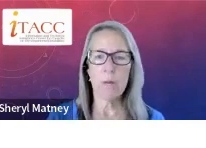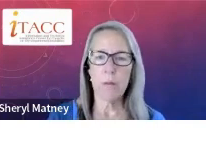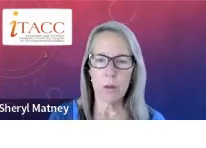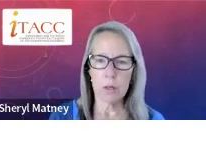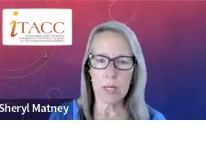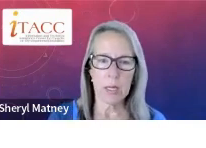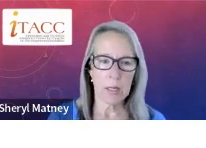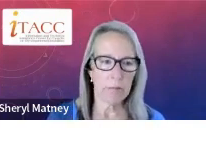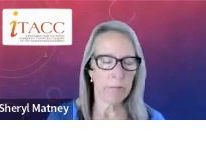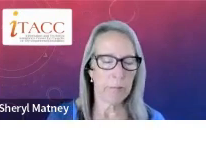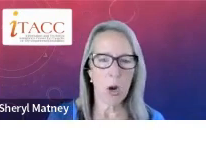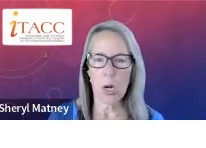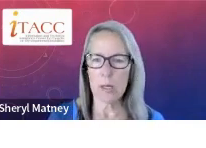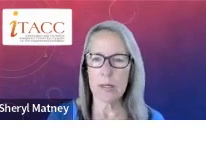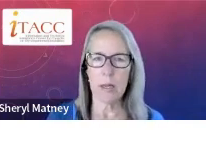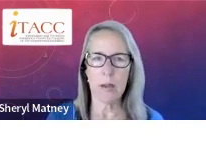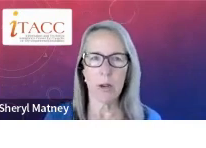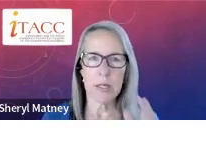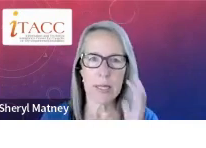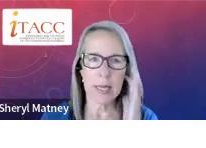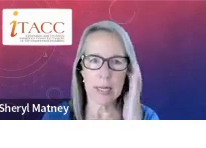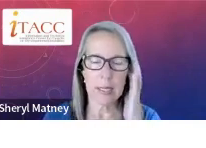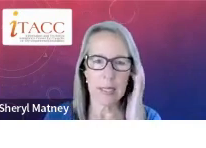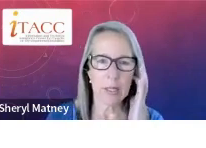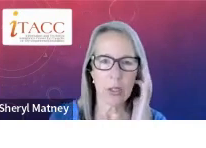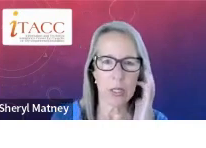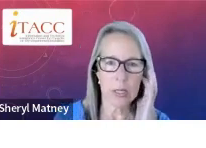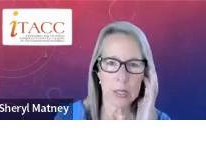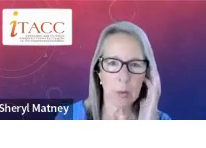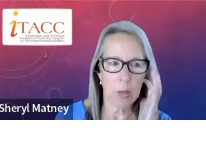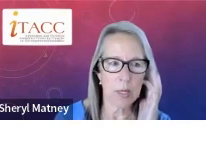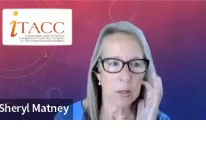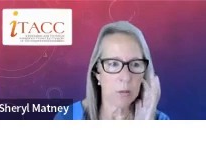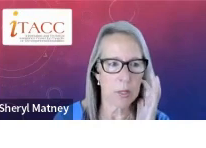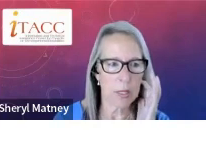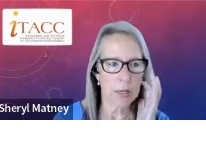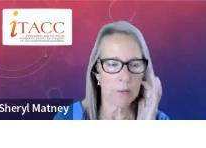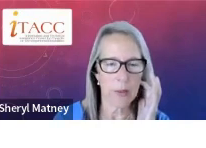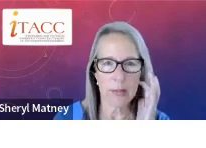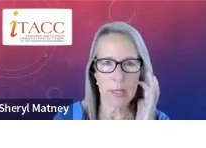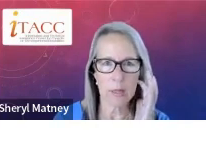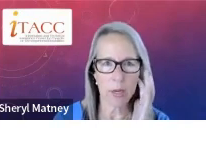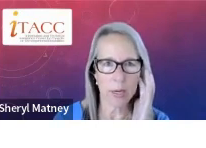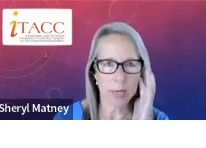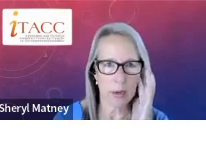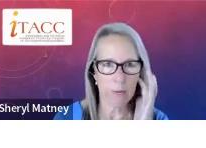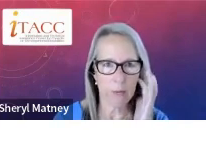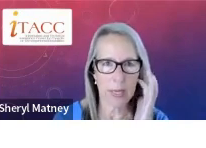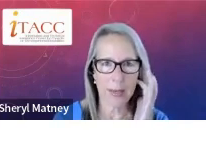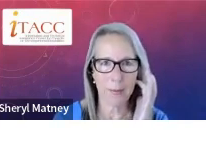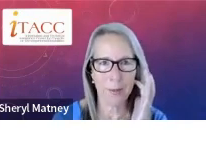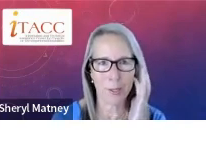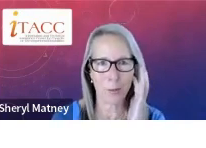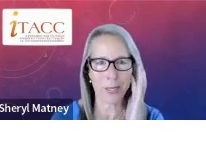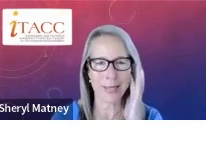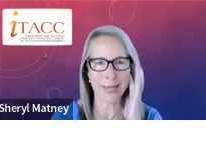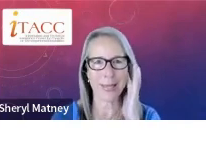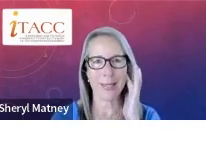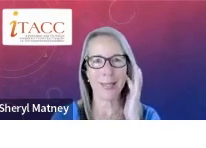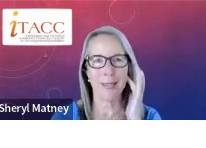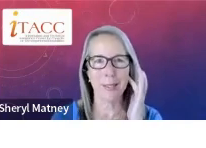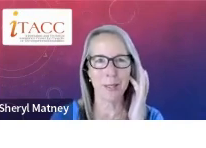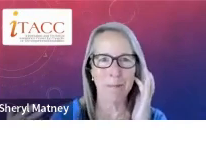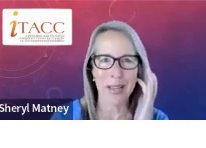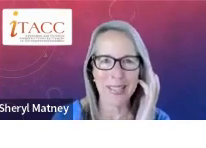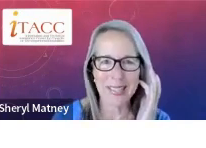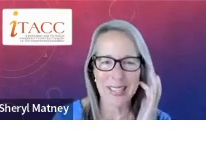most confusing parts of our data collection. So we wanted to really vet this very carefully, which we did.